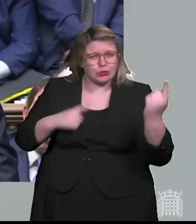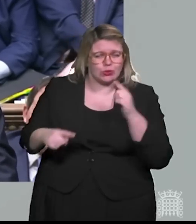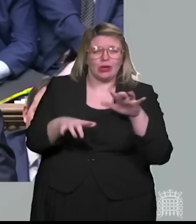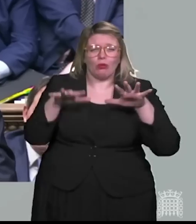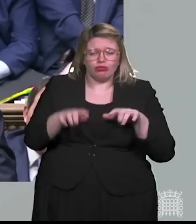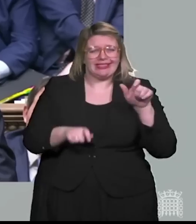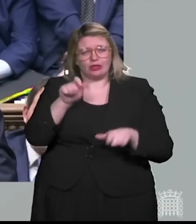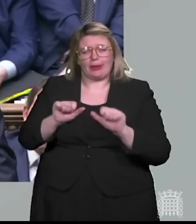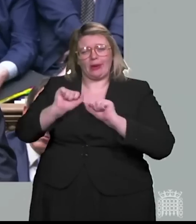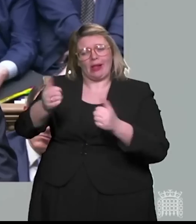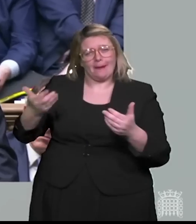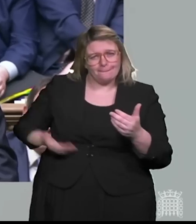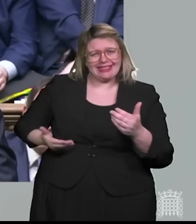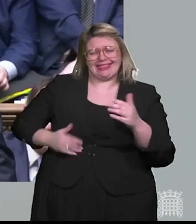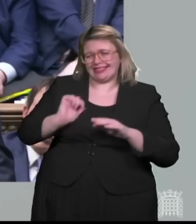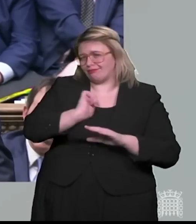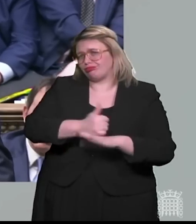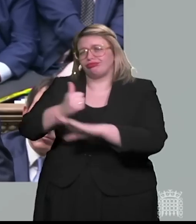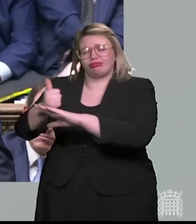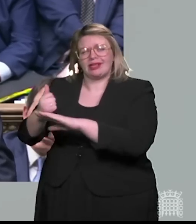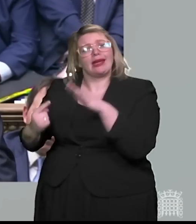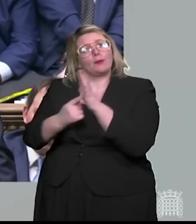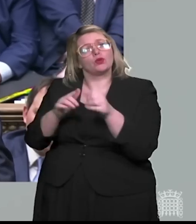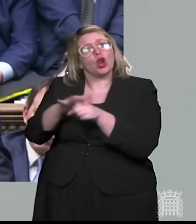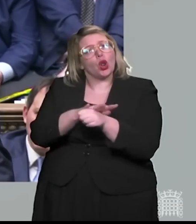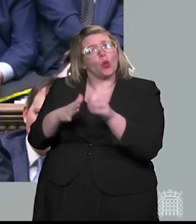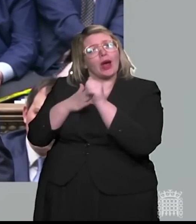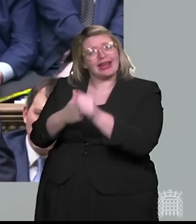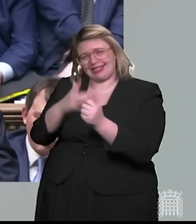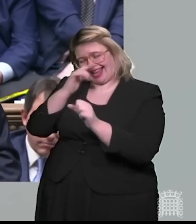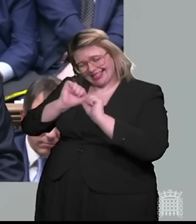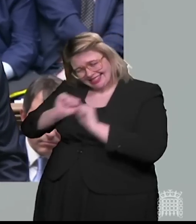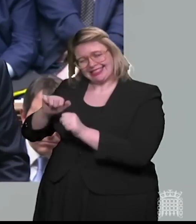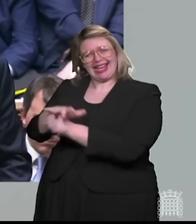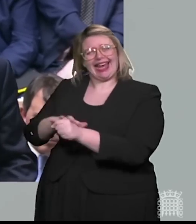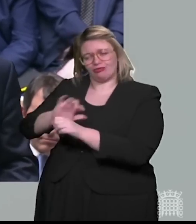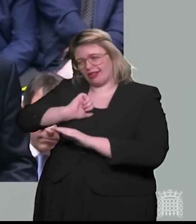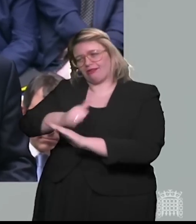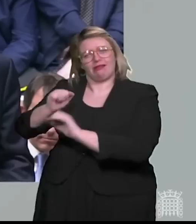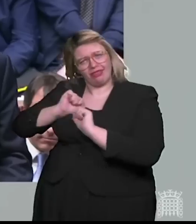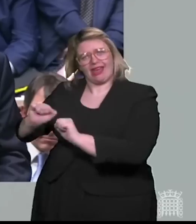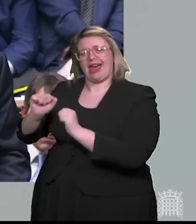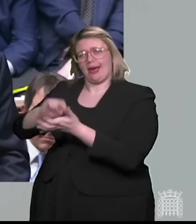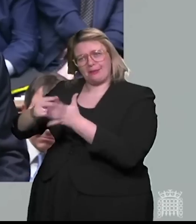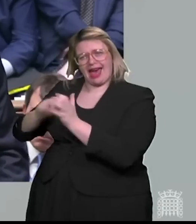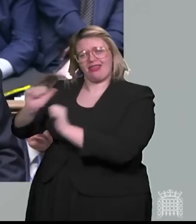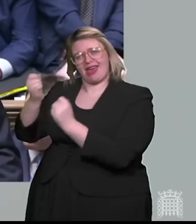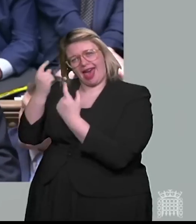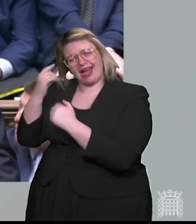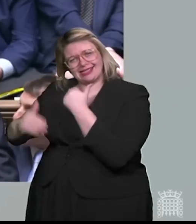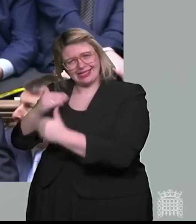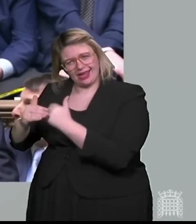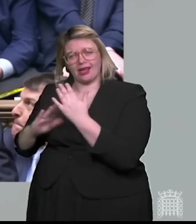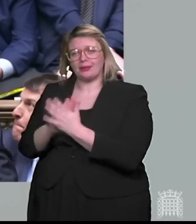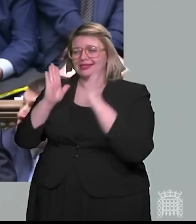only possible when elected local leaders are able to fund and deliver solutions to their own challenges. That means giving them